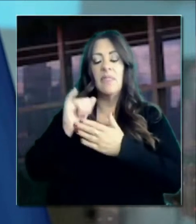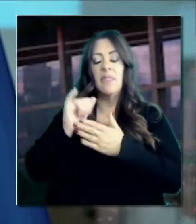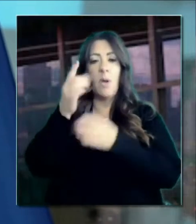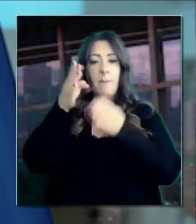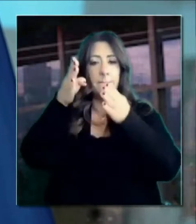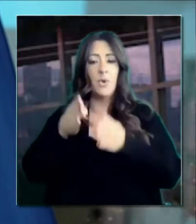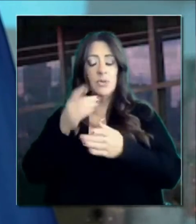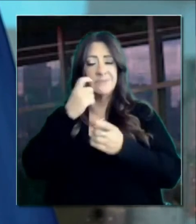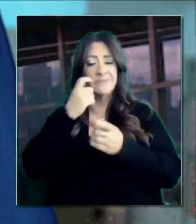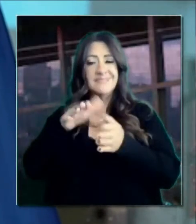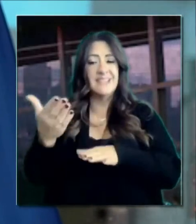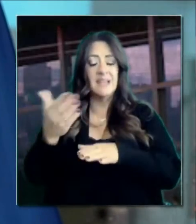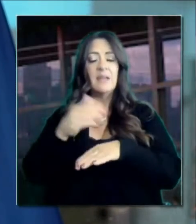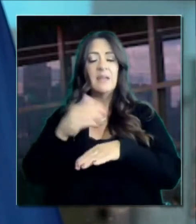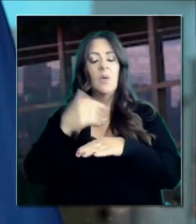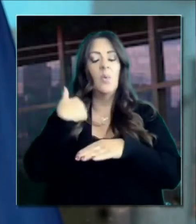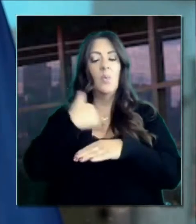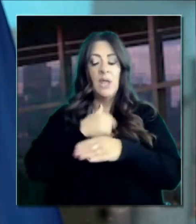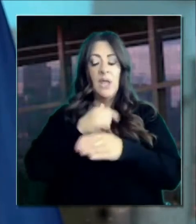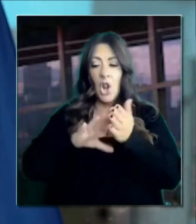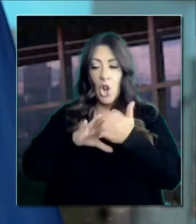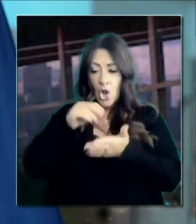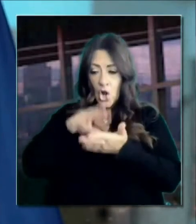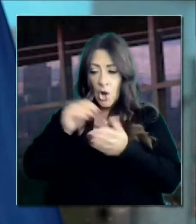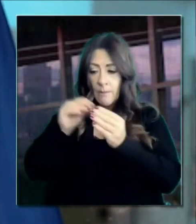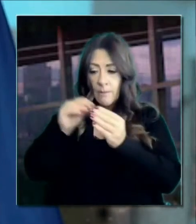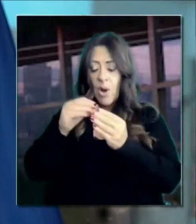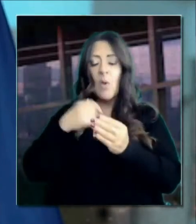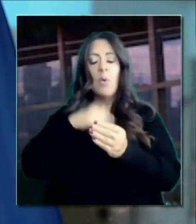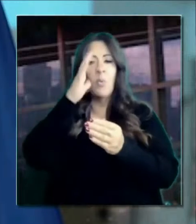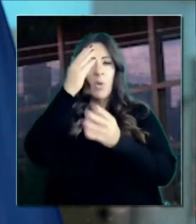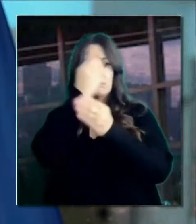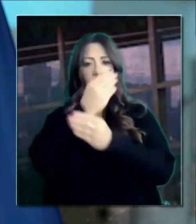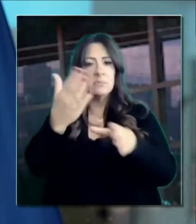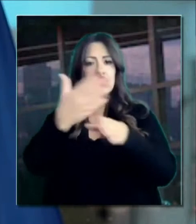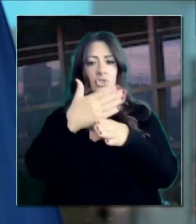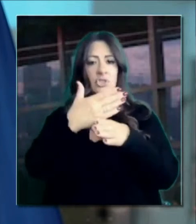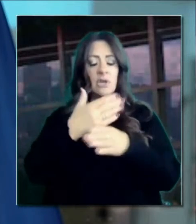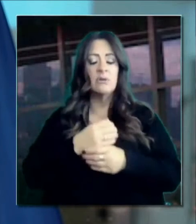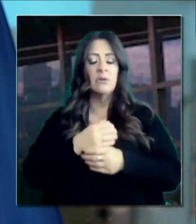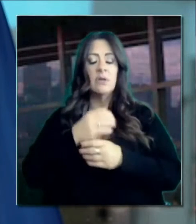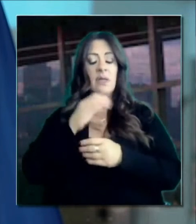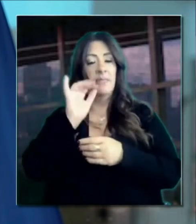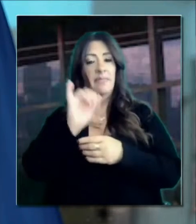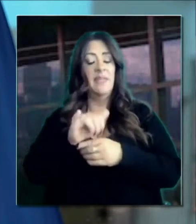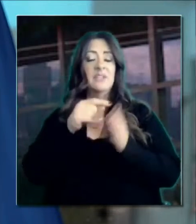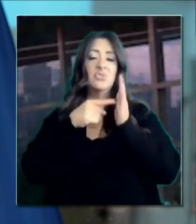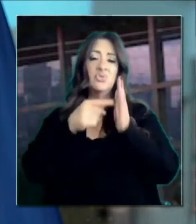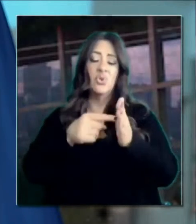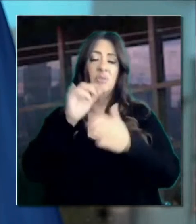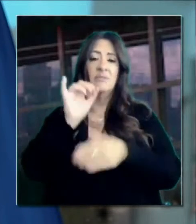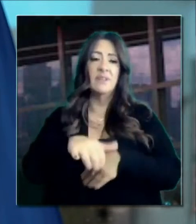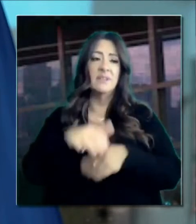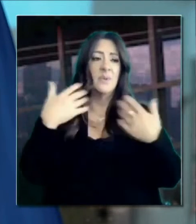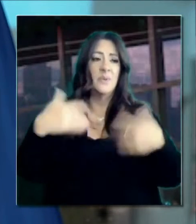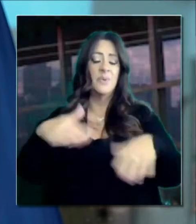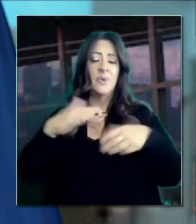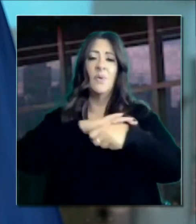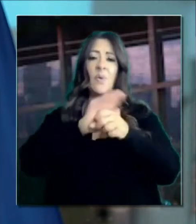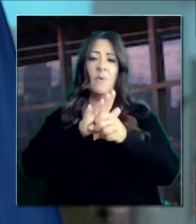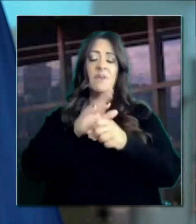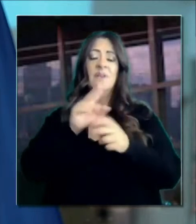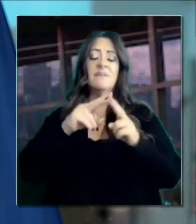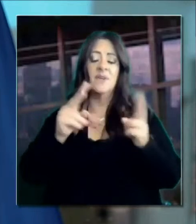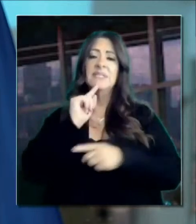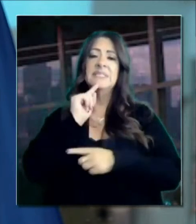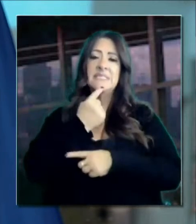more information, obviously we'll pass it along, but it's just another reminder of how deadly this pandemic has been and continues to